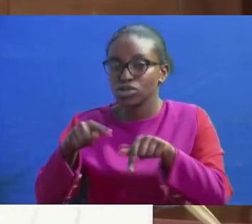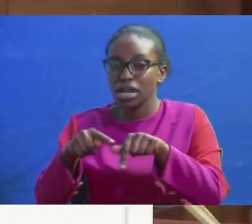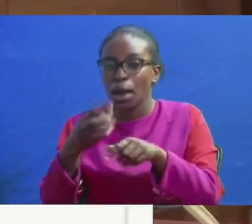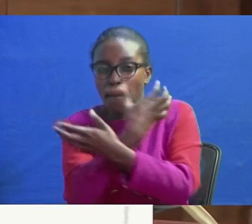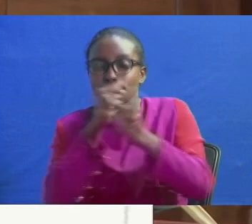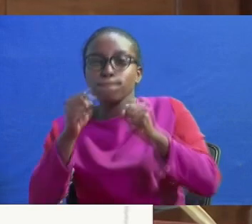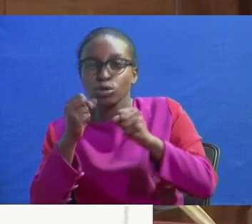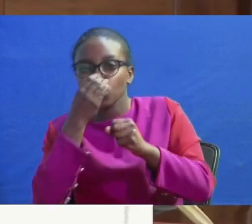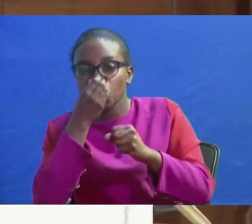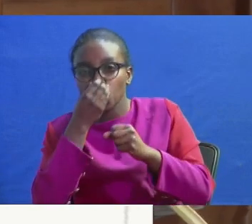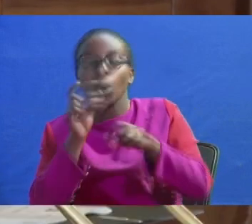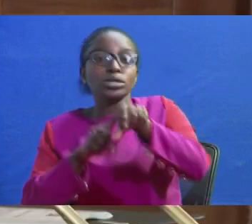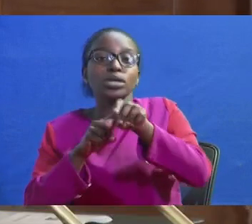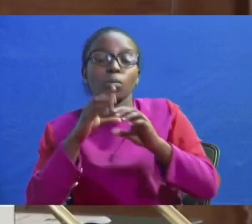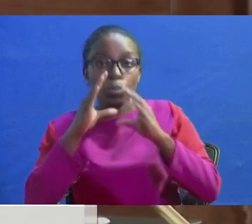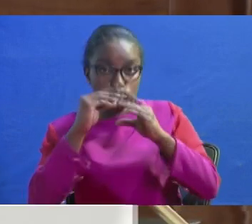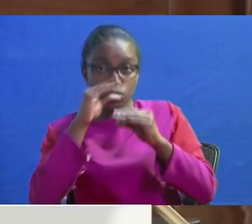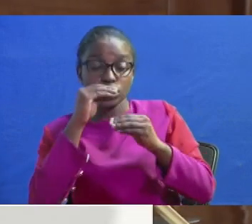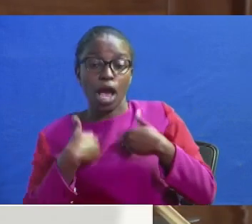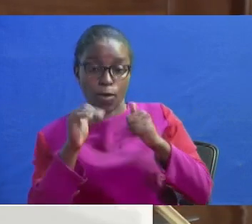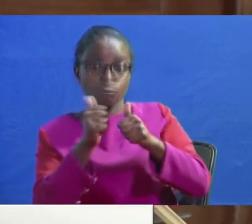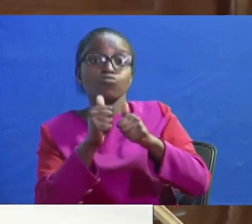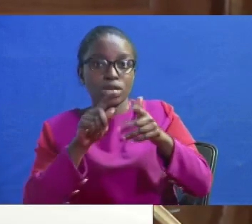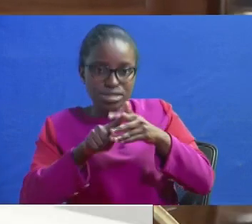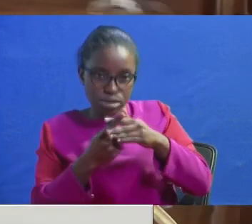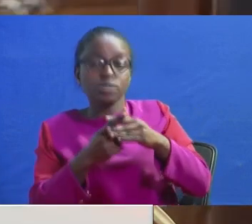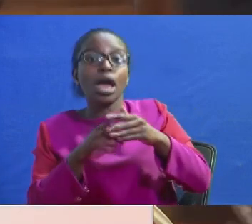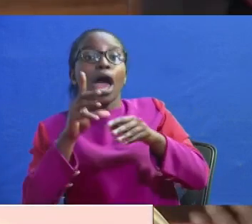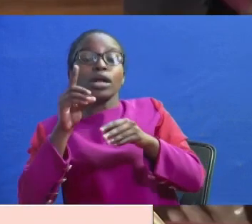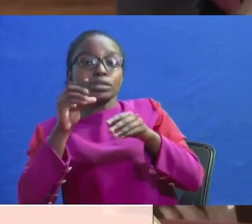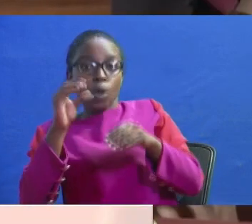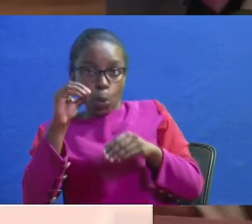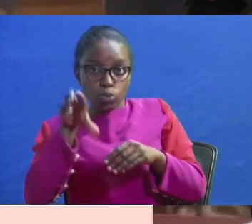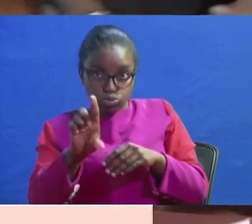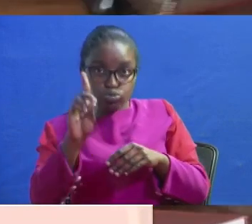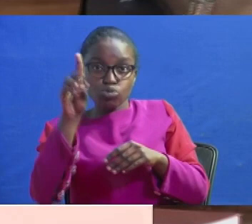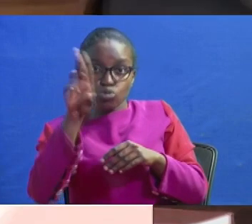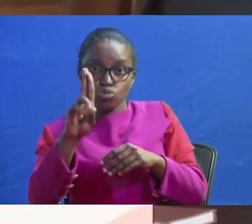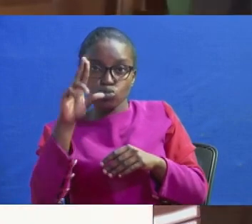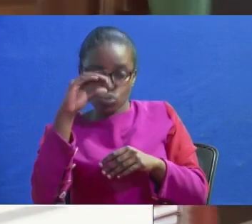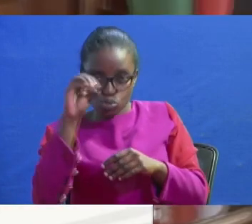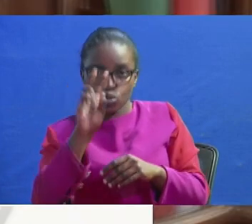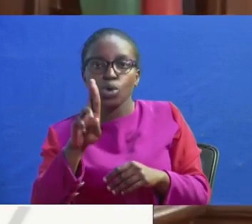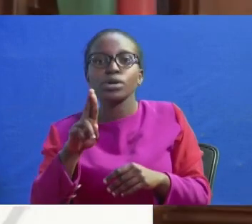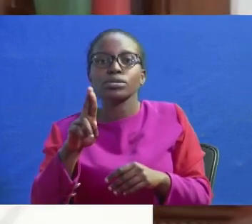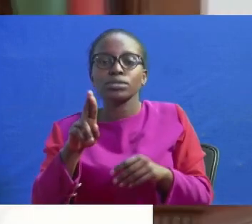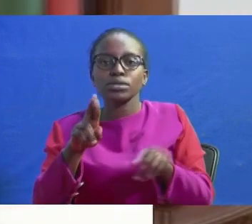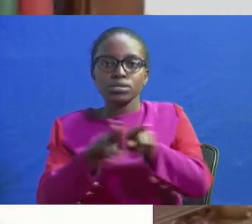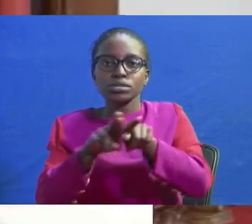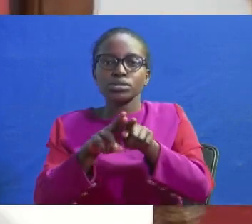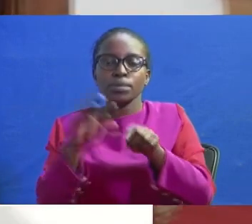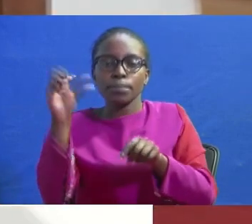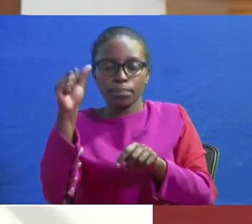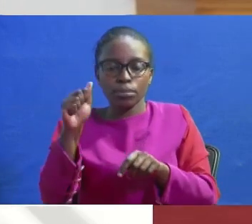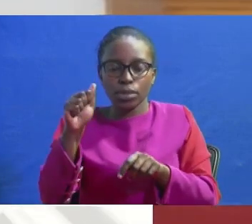a speech congratulating the appointment of Dorcas Oduor and Beatrice Askul. Prior to her